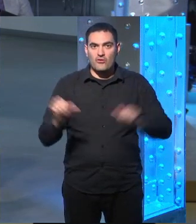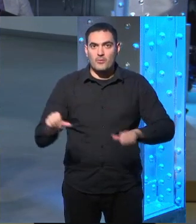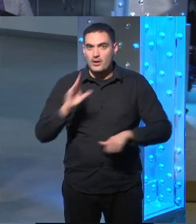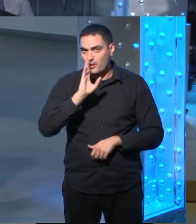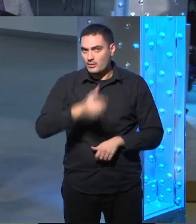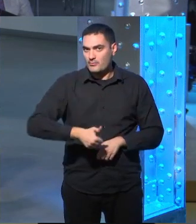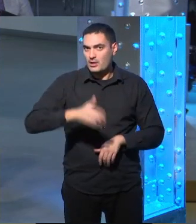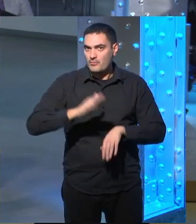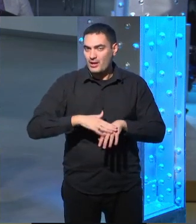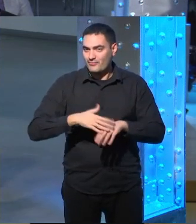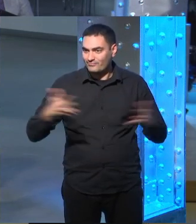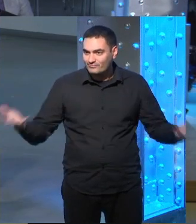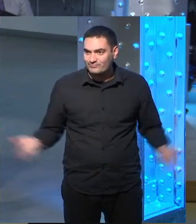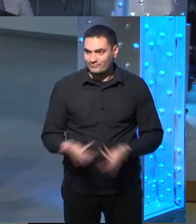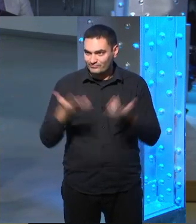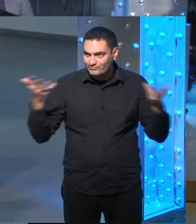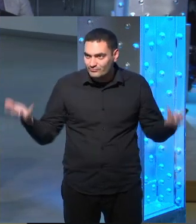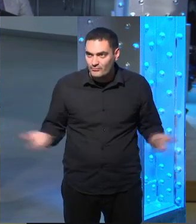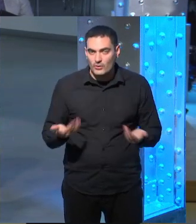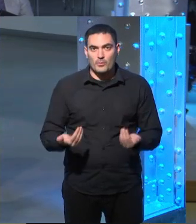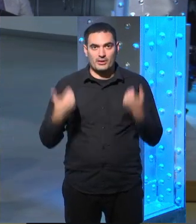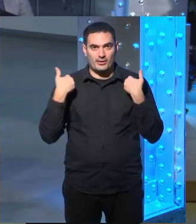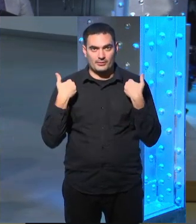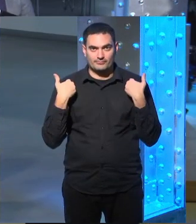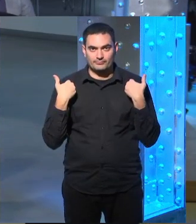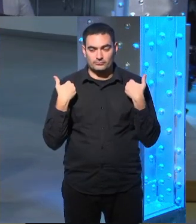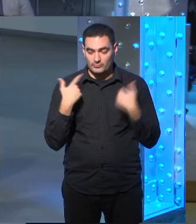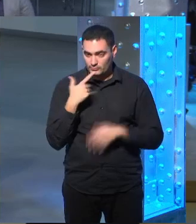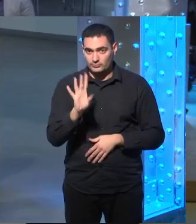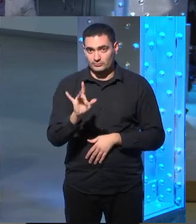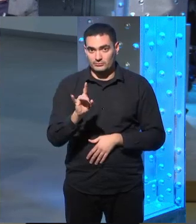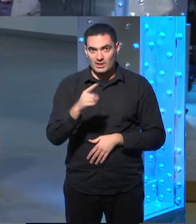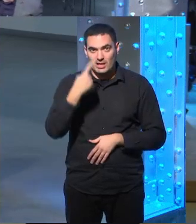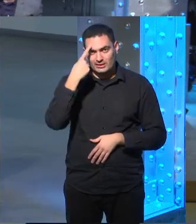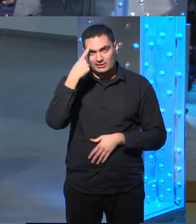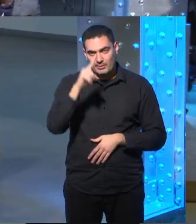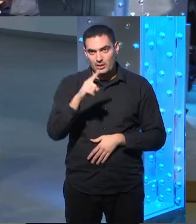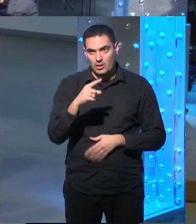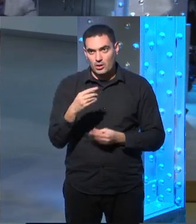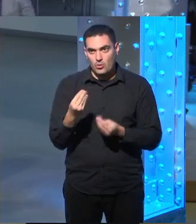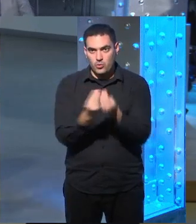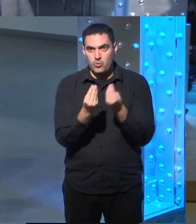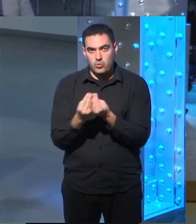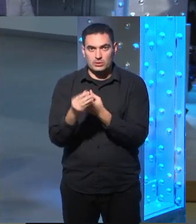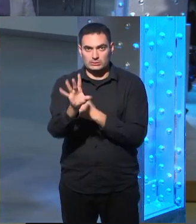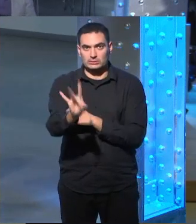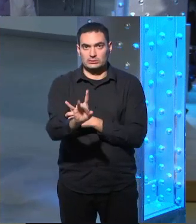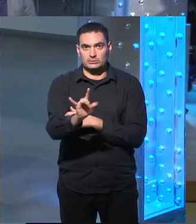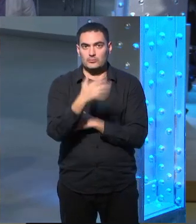add other direct means to promote these skills. Well, knowledge does